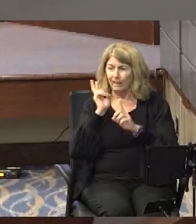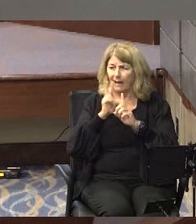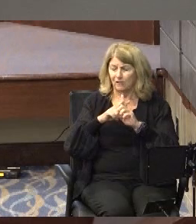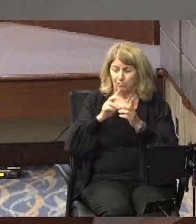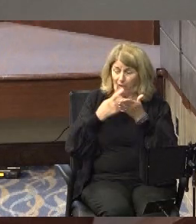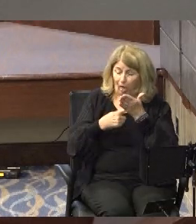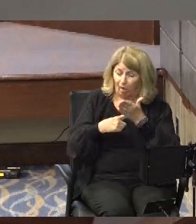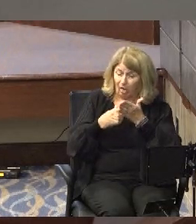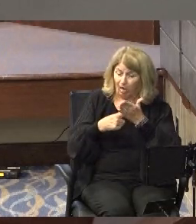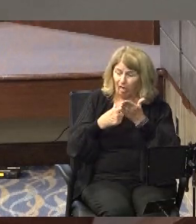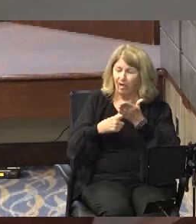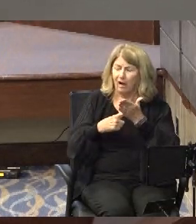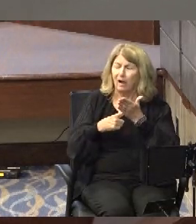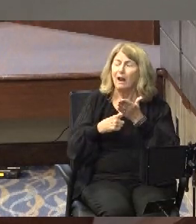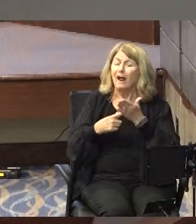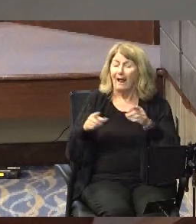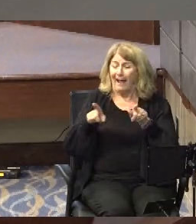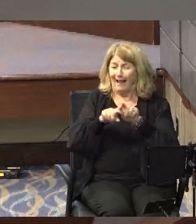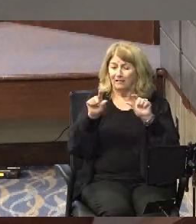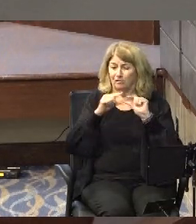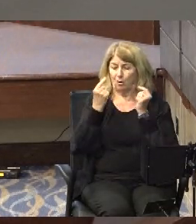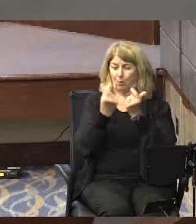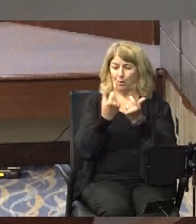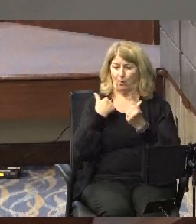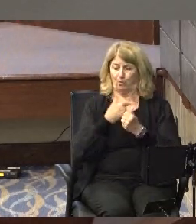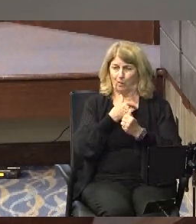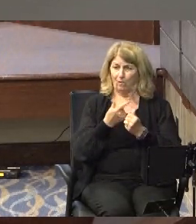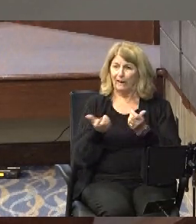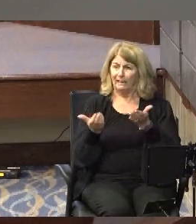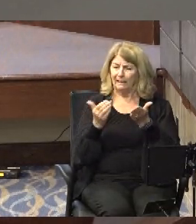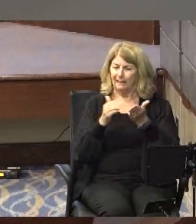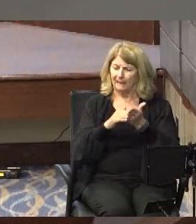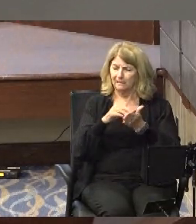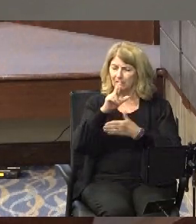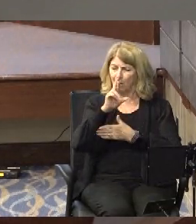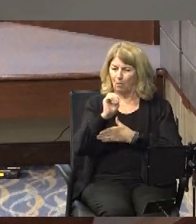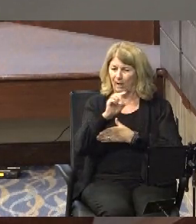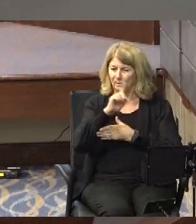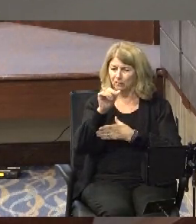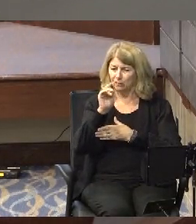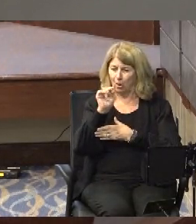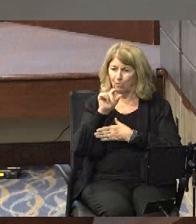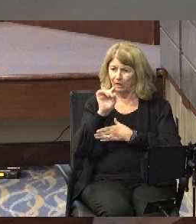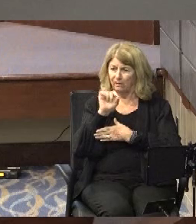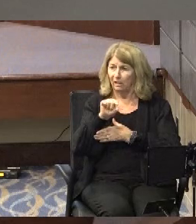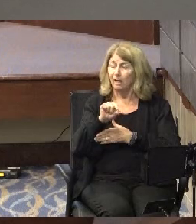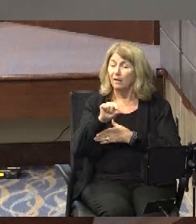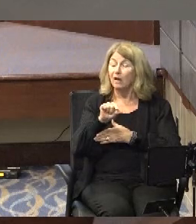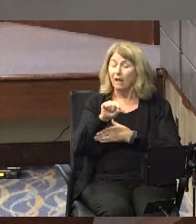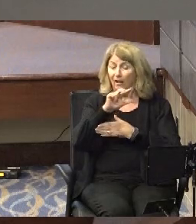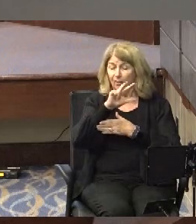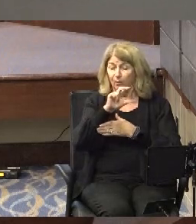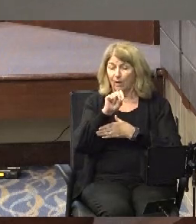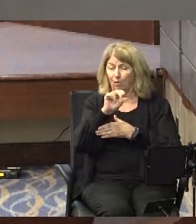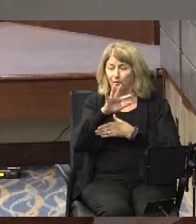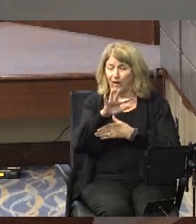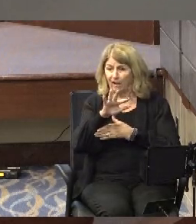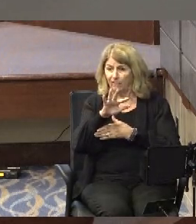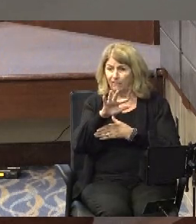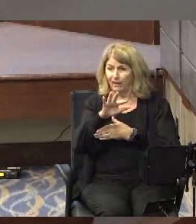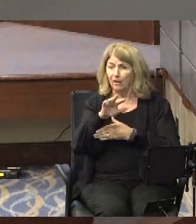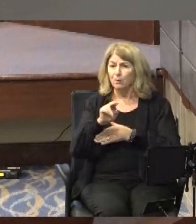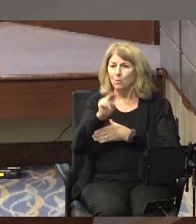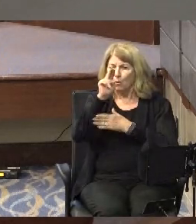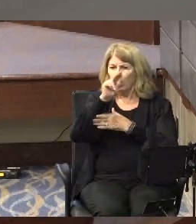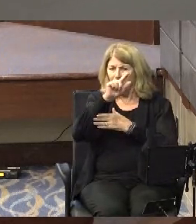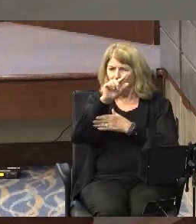Neighborhood Association, as a group, is opposed to the rezoning of the property located at 305 North 29th